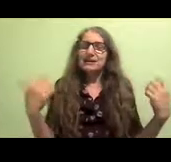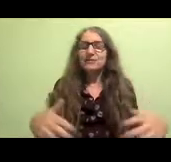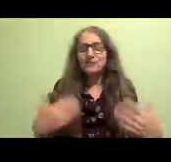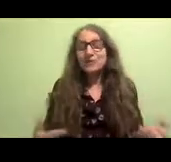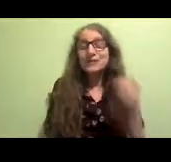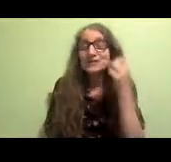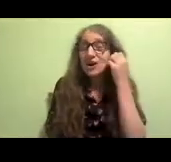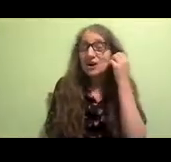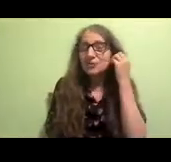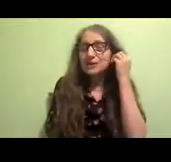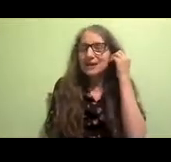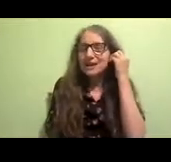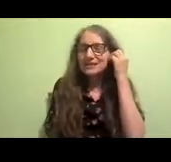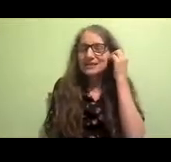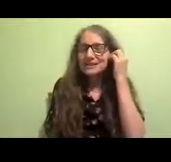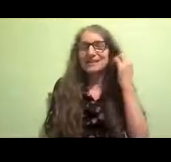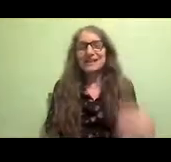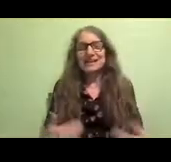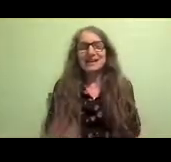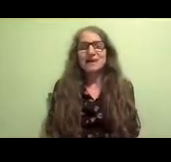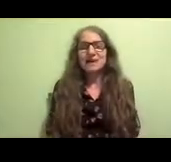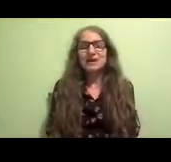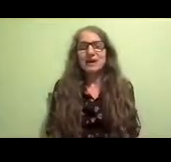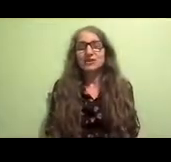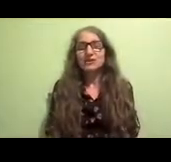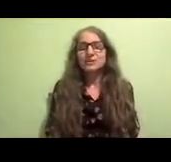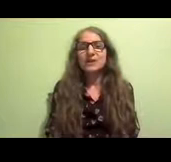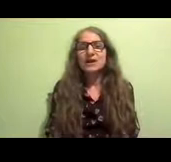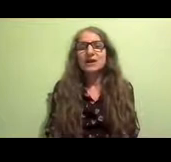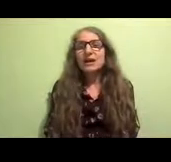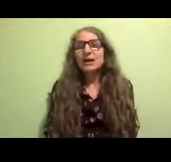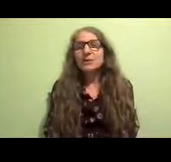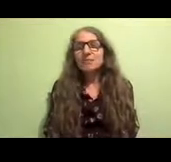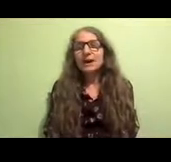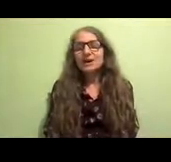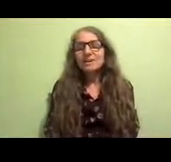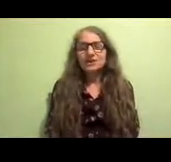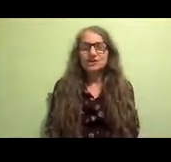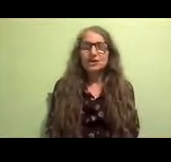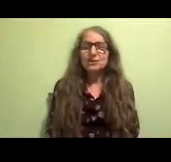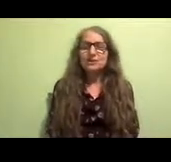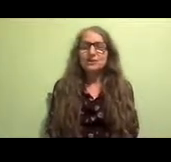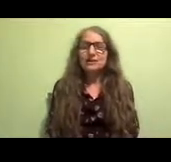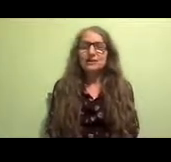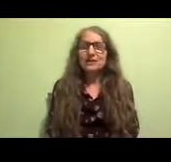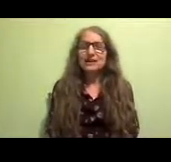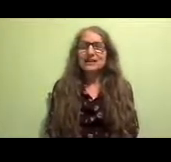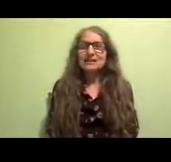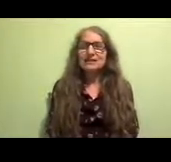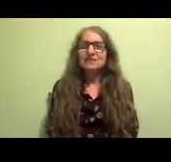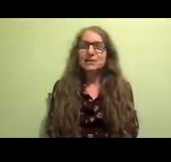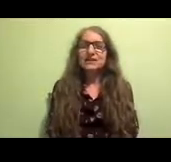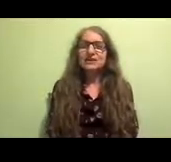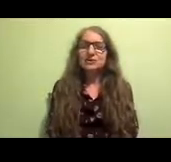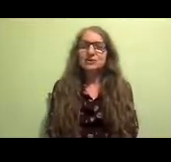you know, for this talk, when I was thinking about what could I contribute, I thought about the show and just about the idea